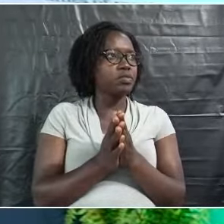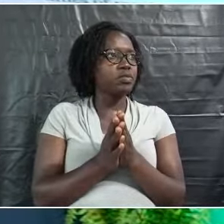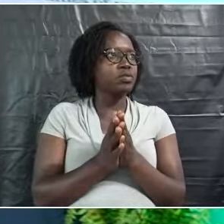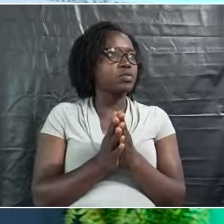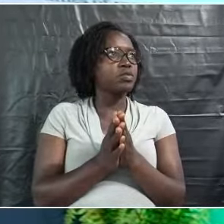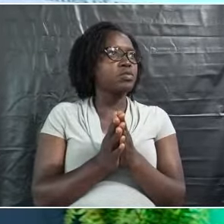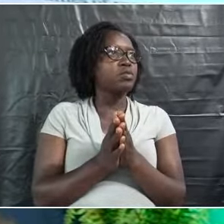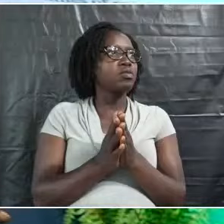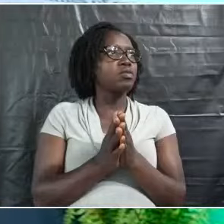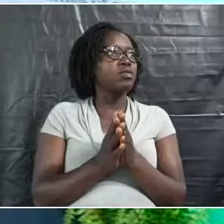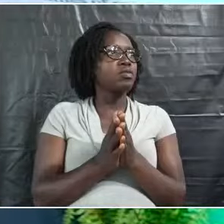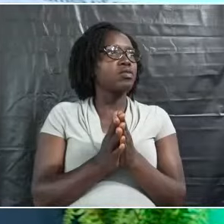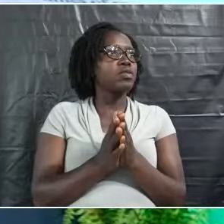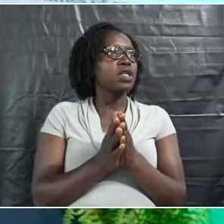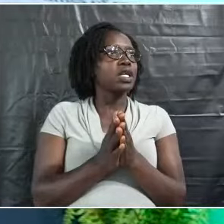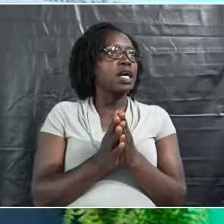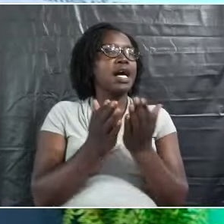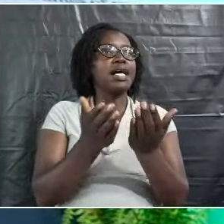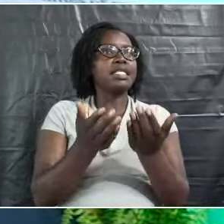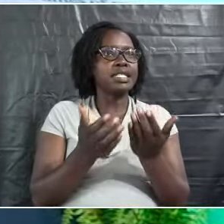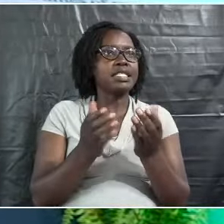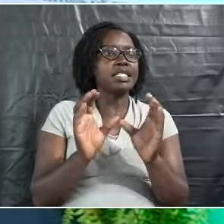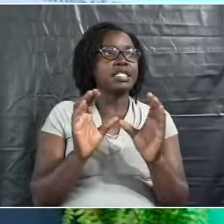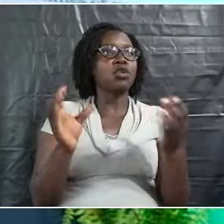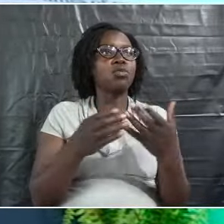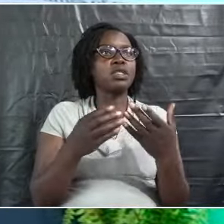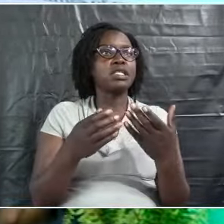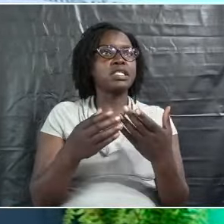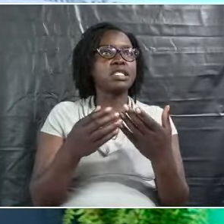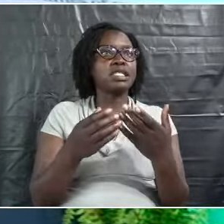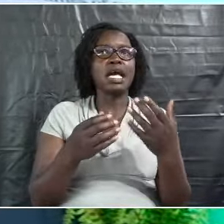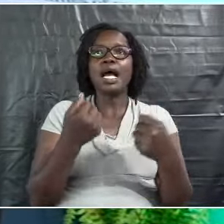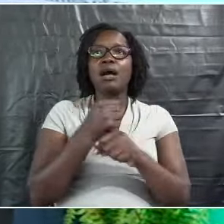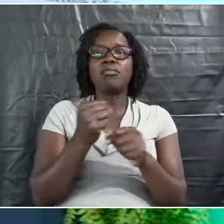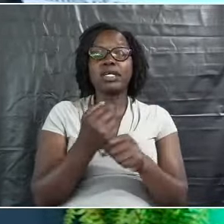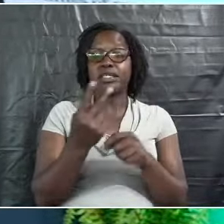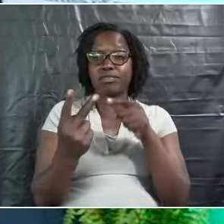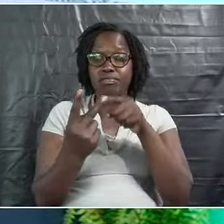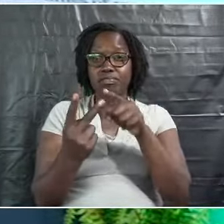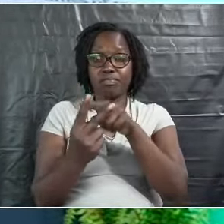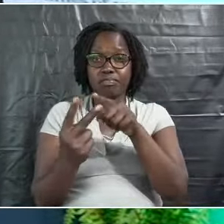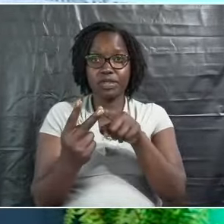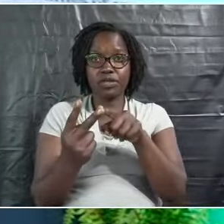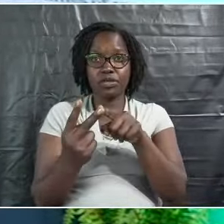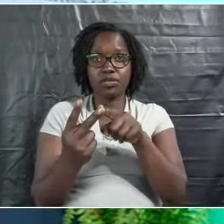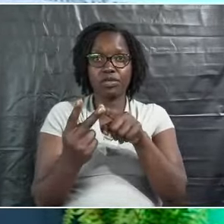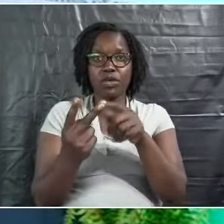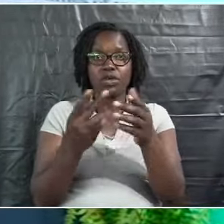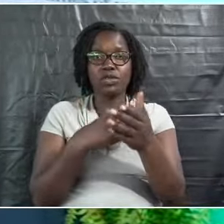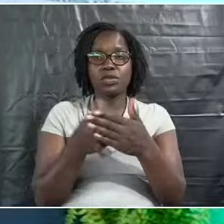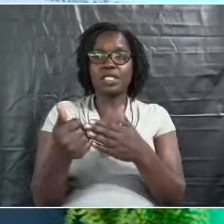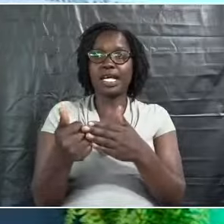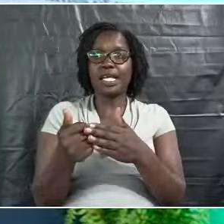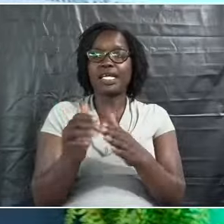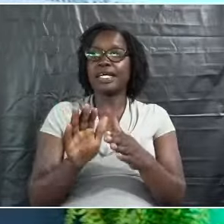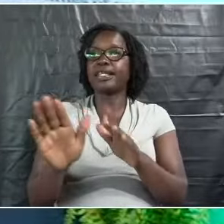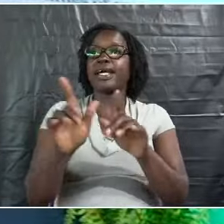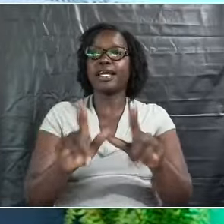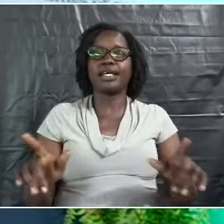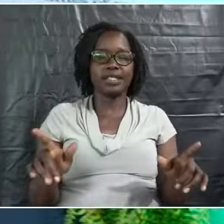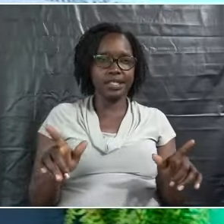was, a need in the community prompted these two people, this couple, to sell their